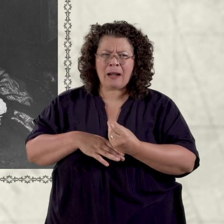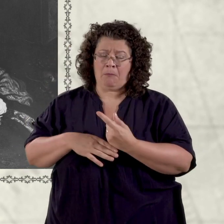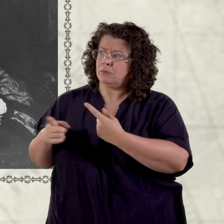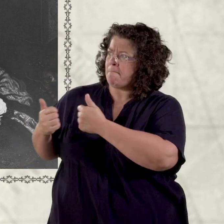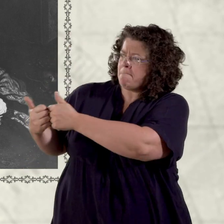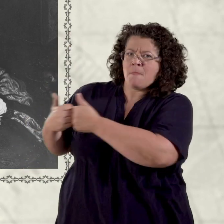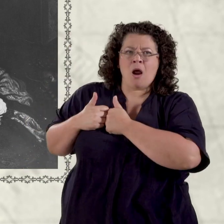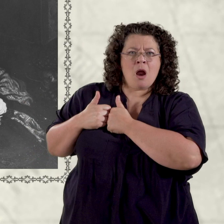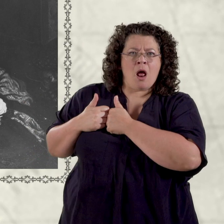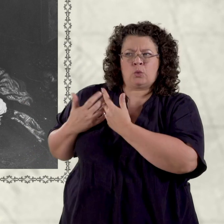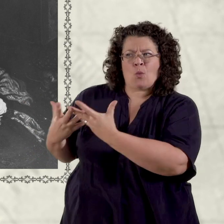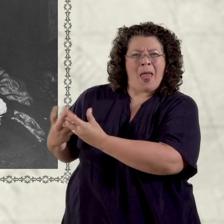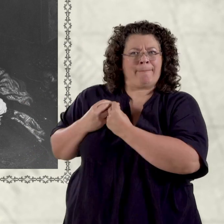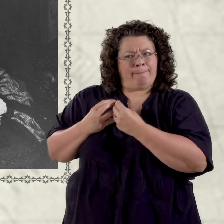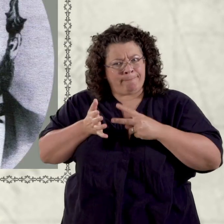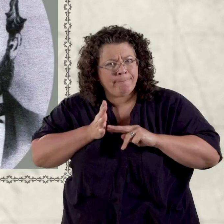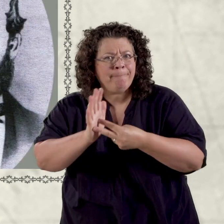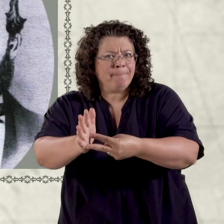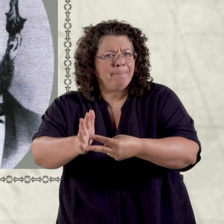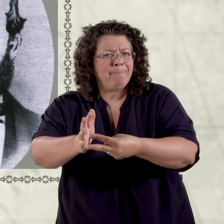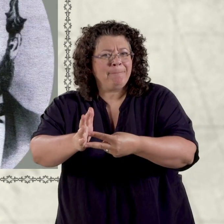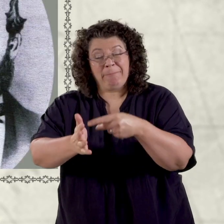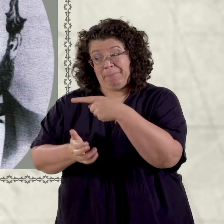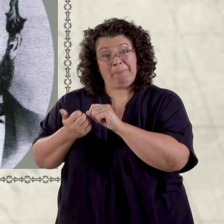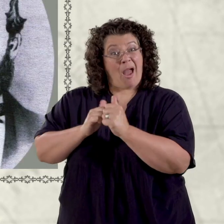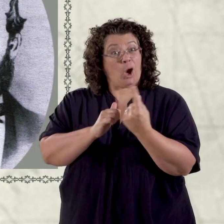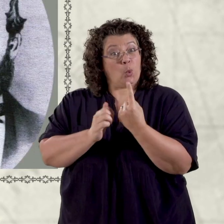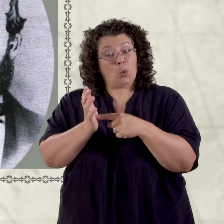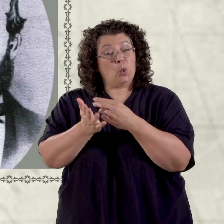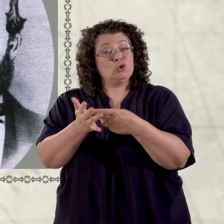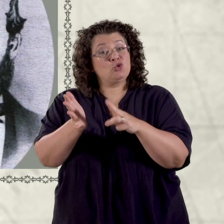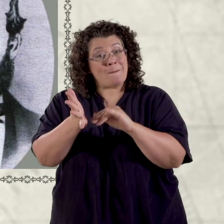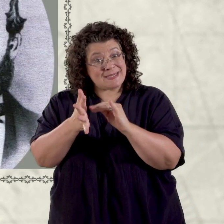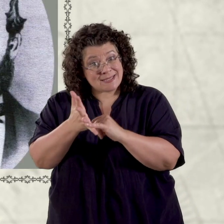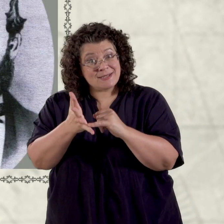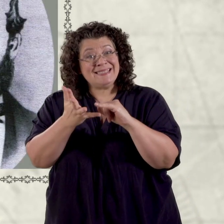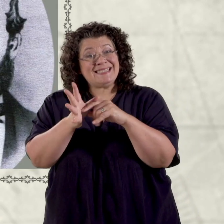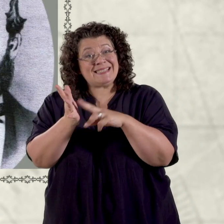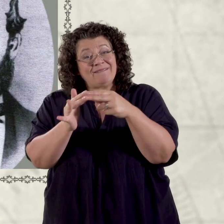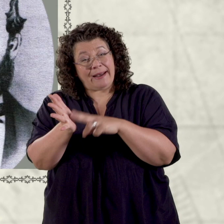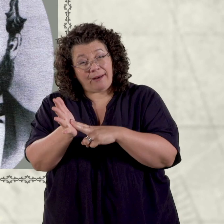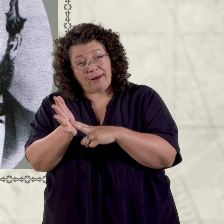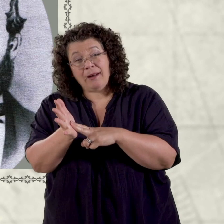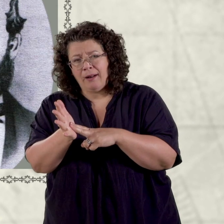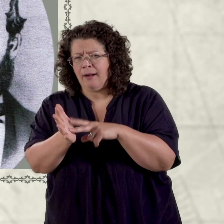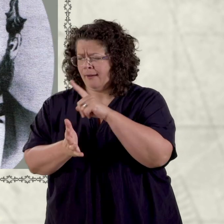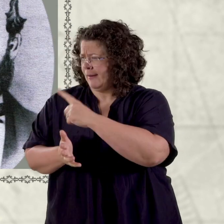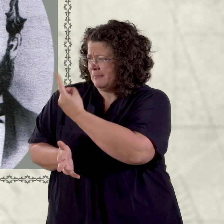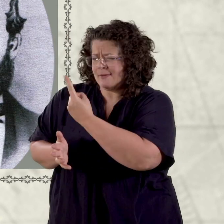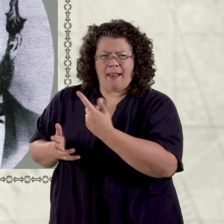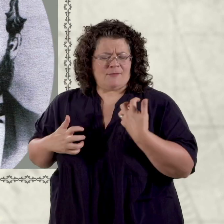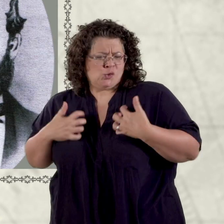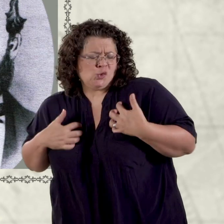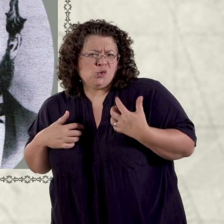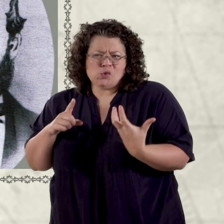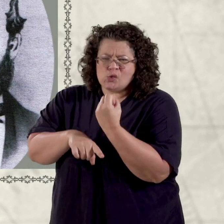help you with the arrangements. Thomas Savin, my partner, a very energetic and